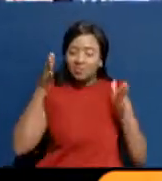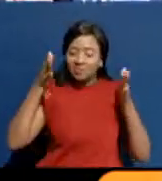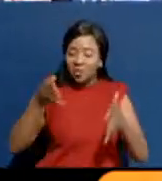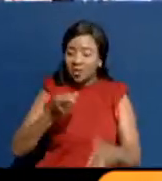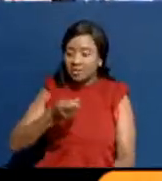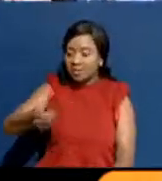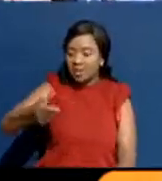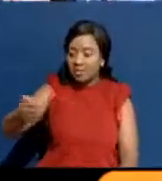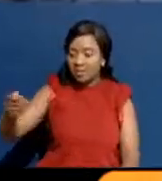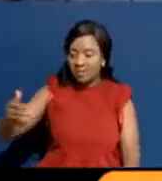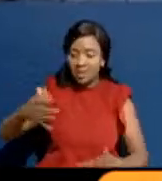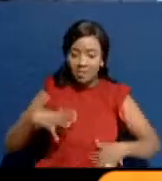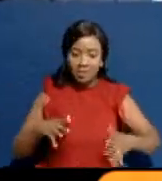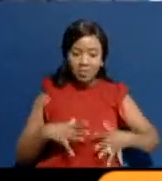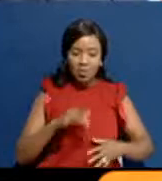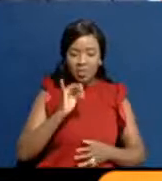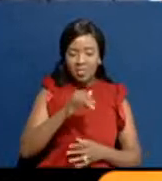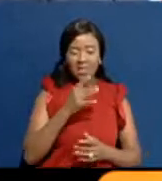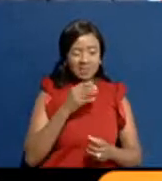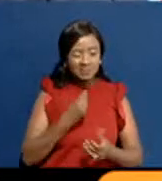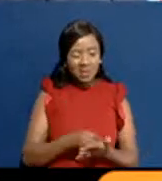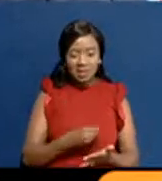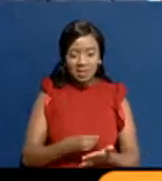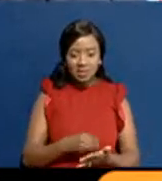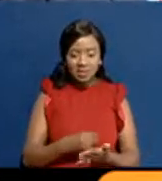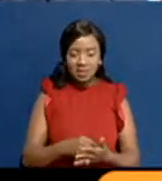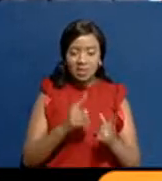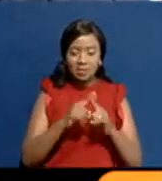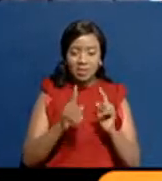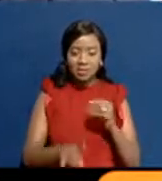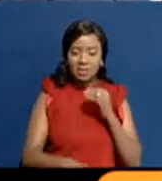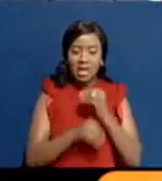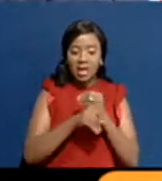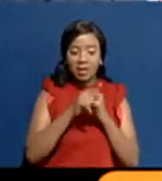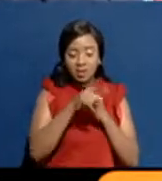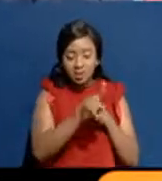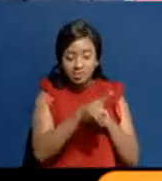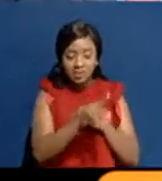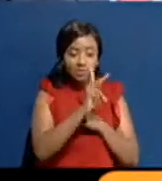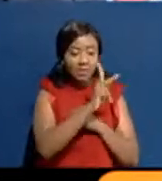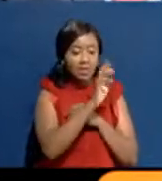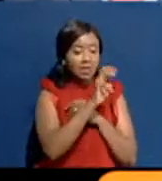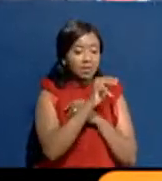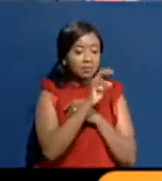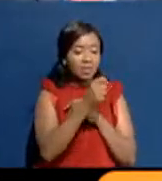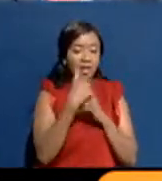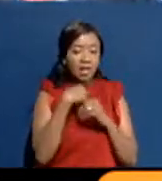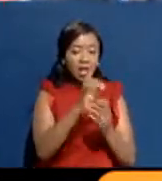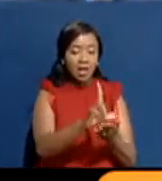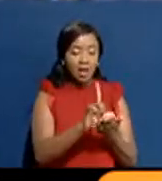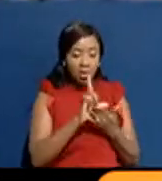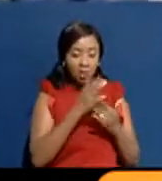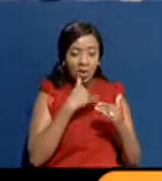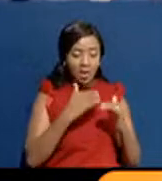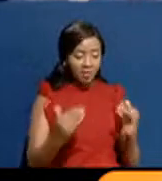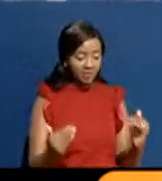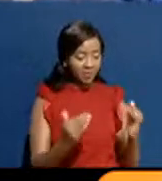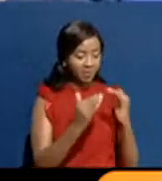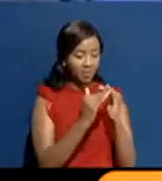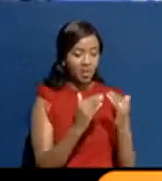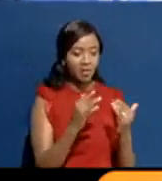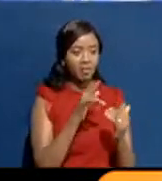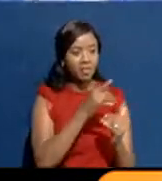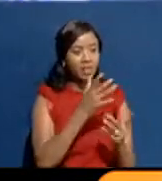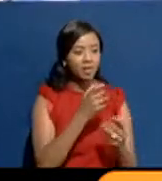those is hundreds of millions of shillings. And on top of that, wakona madeni. According to KEMSA payables, about